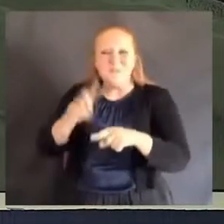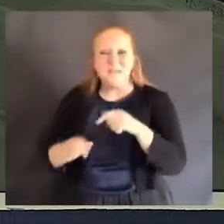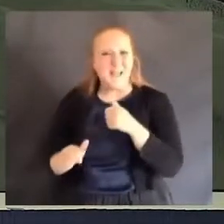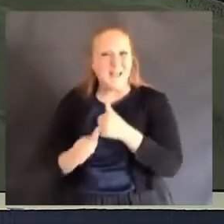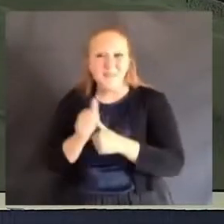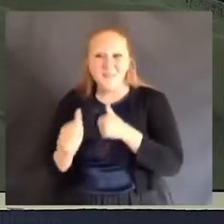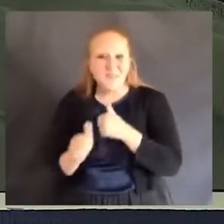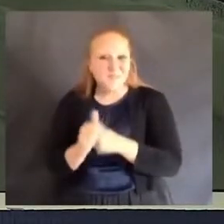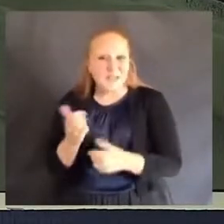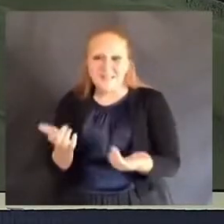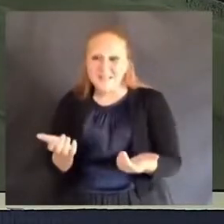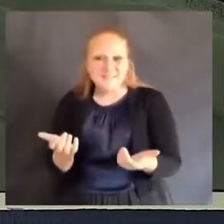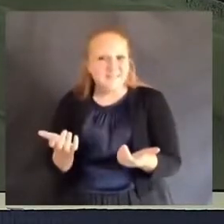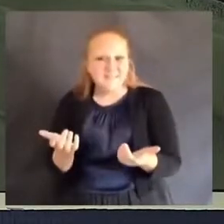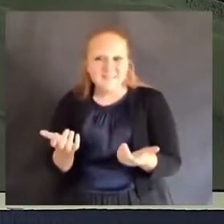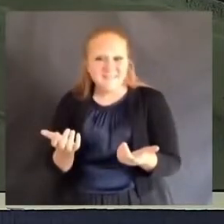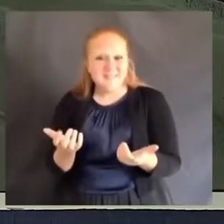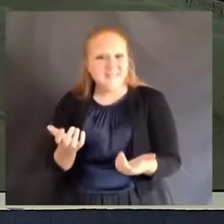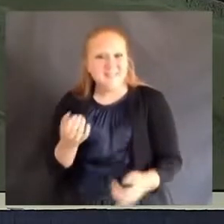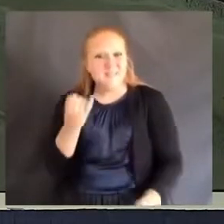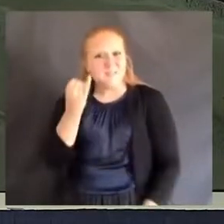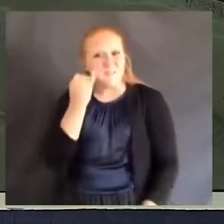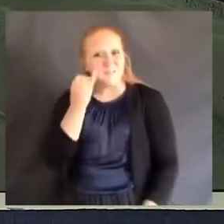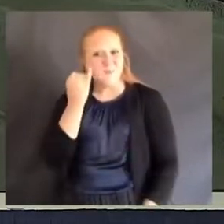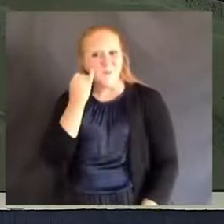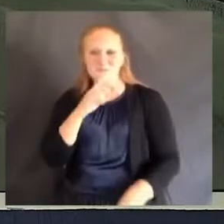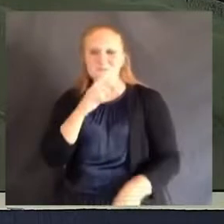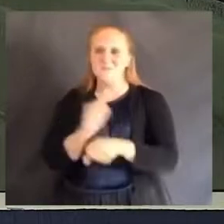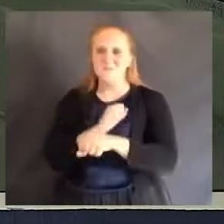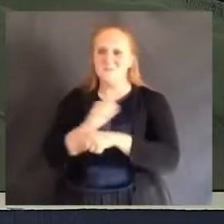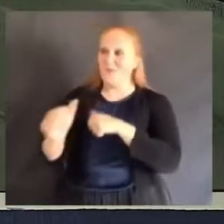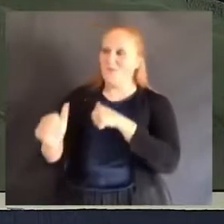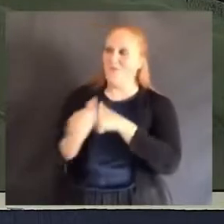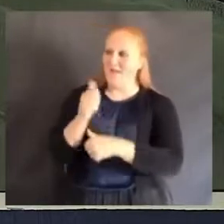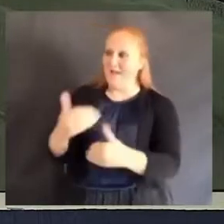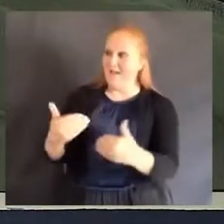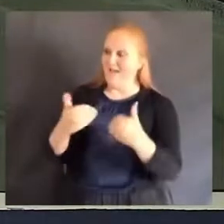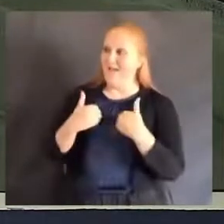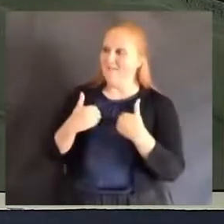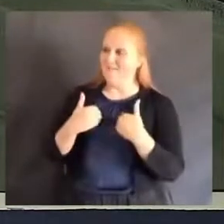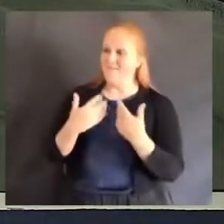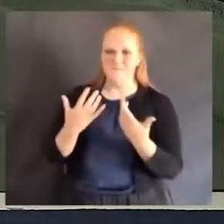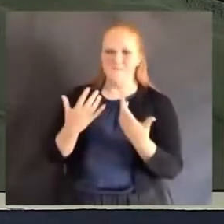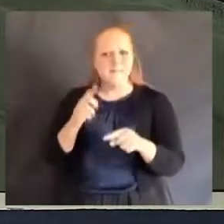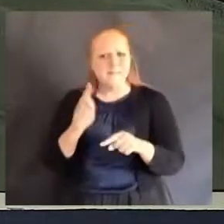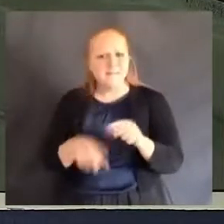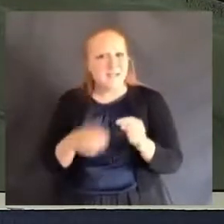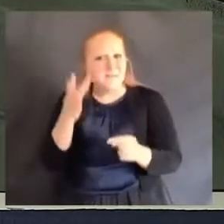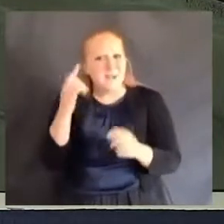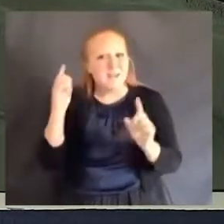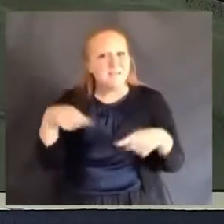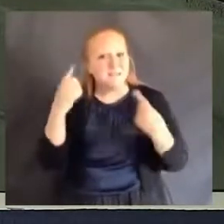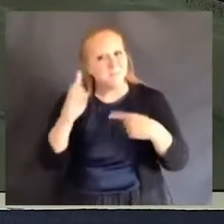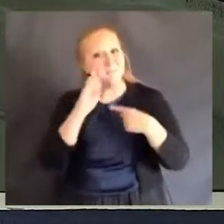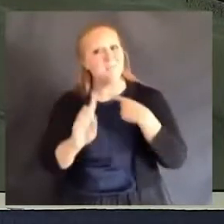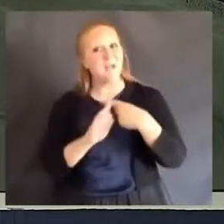threaten when there's nothing that you have done that is positive in the first